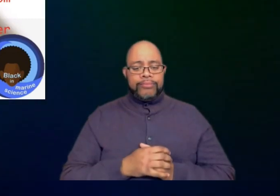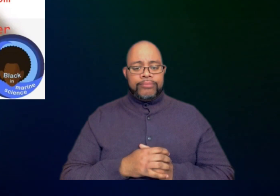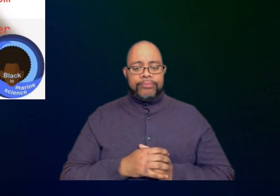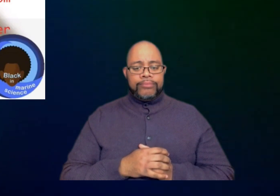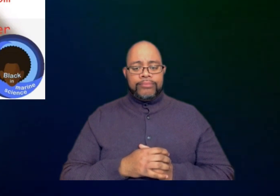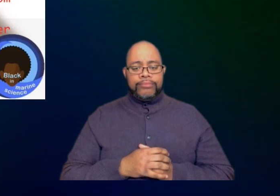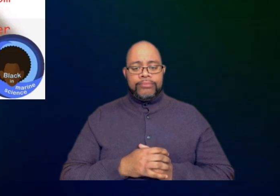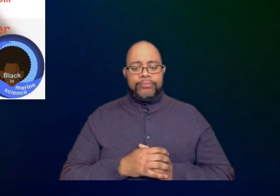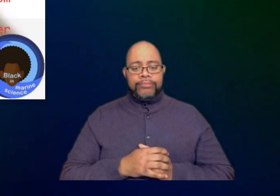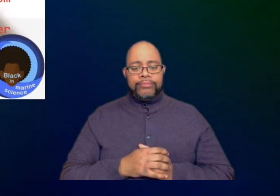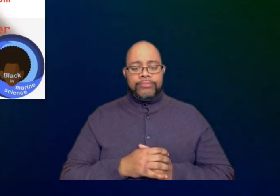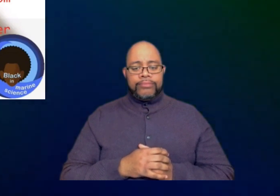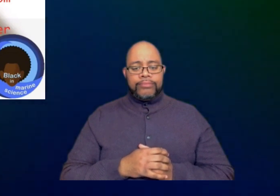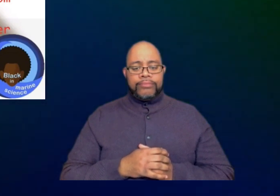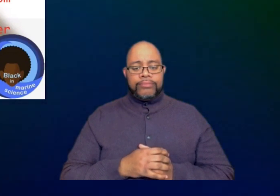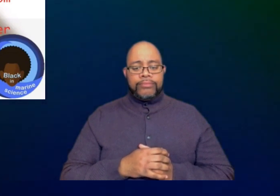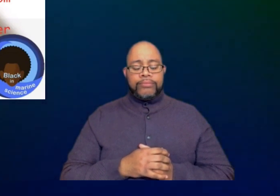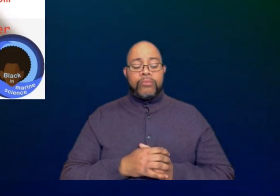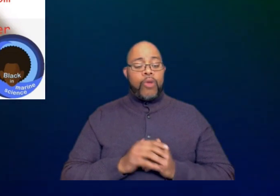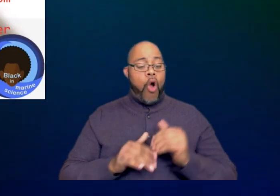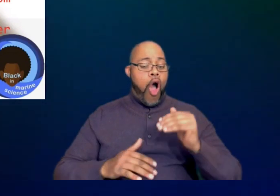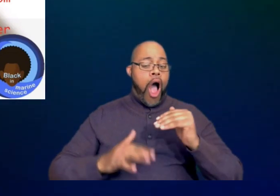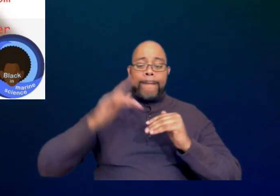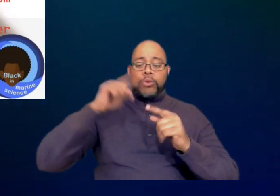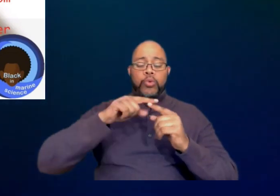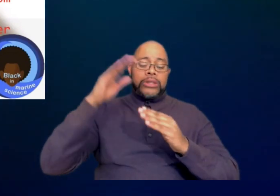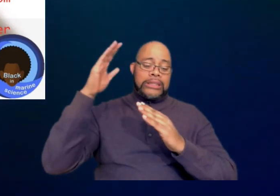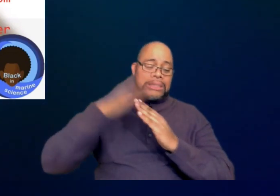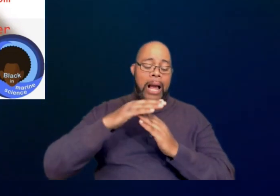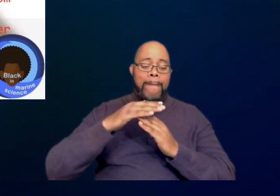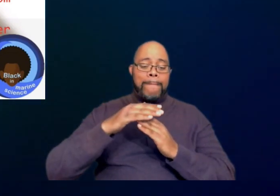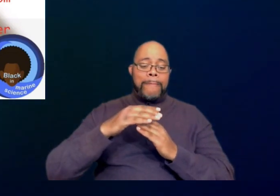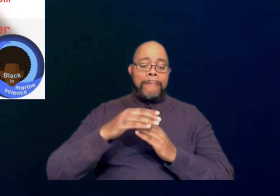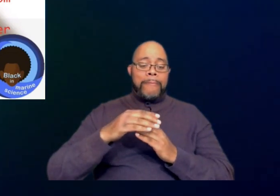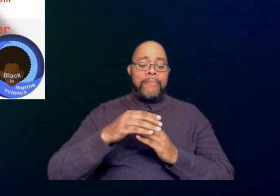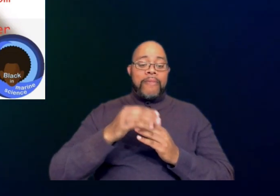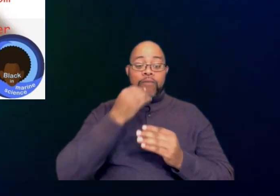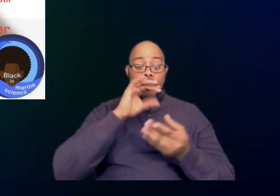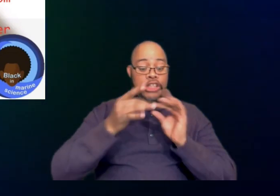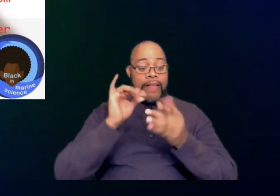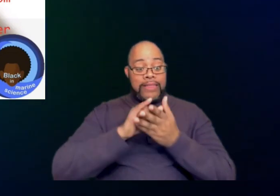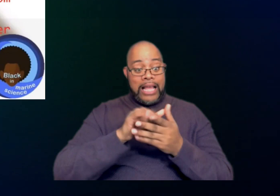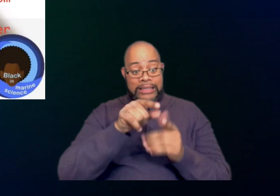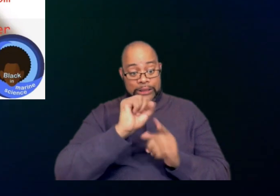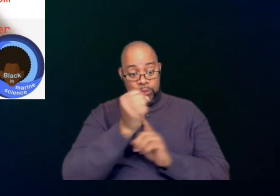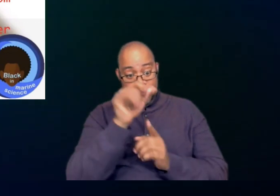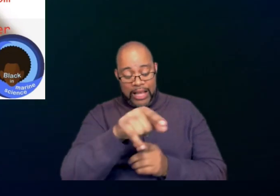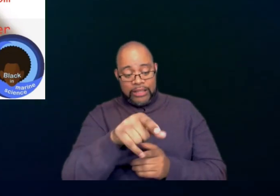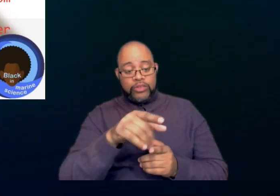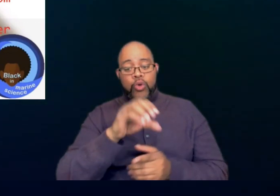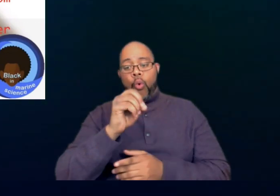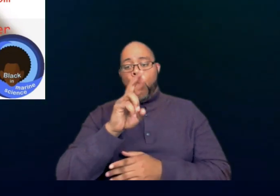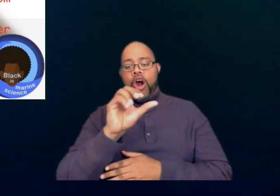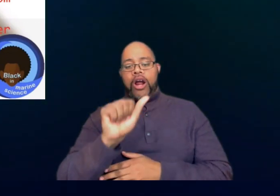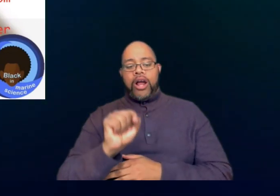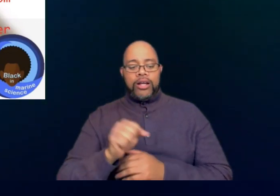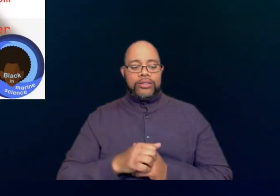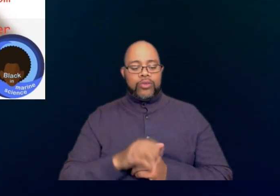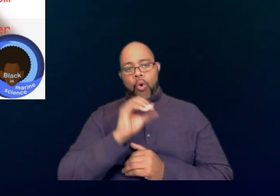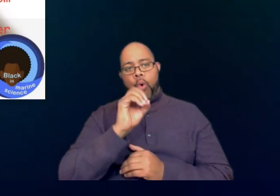consumer. It's going to make its way all the way up to the top predator in the system, which in this case is going to be the